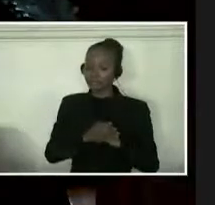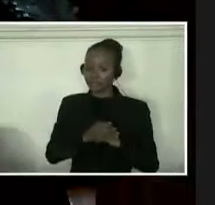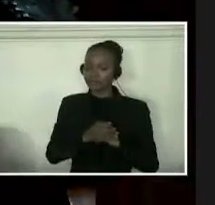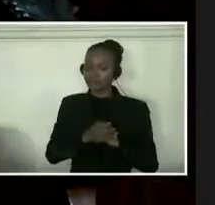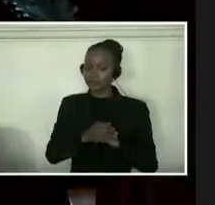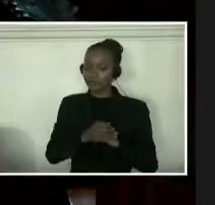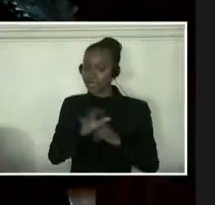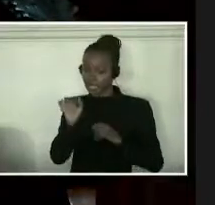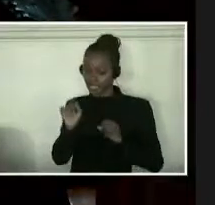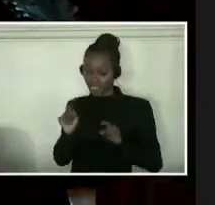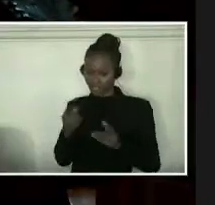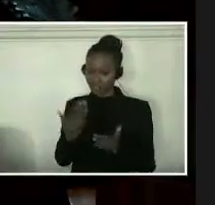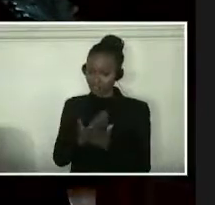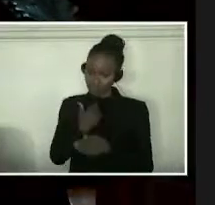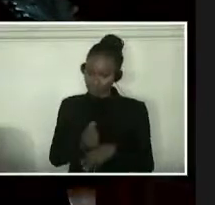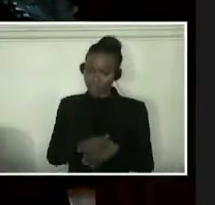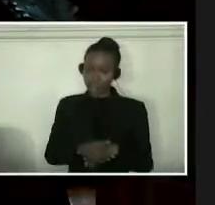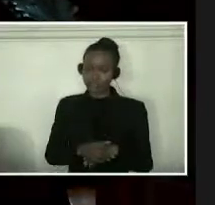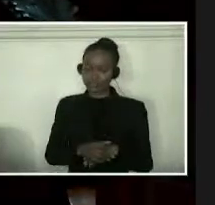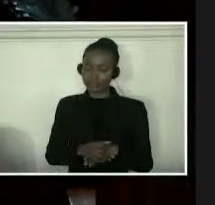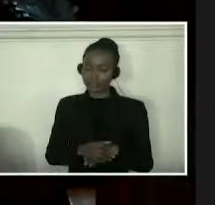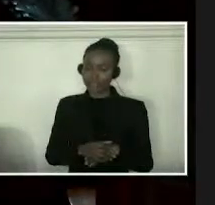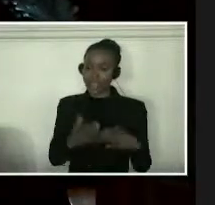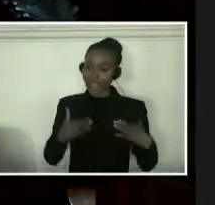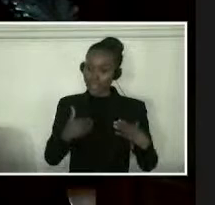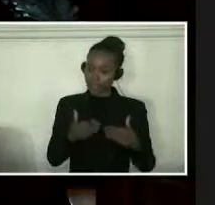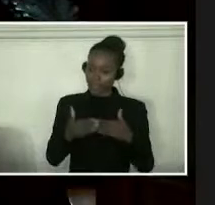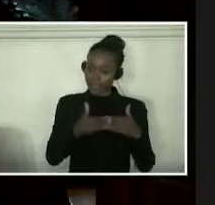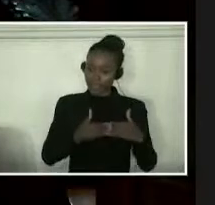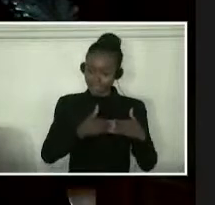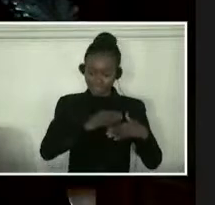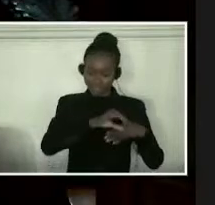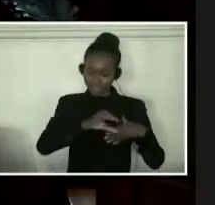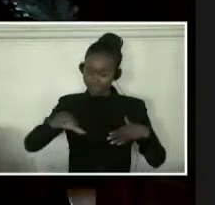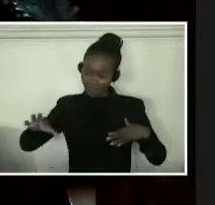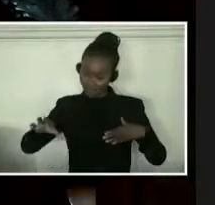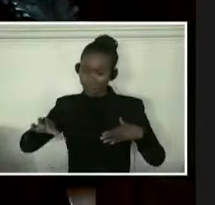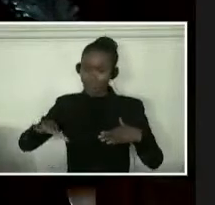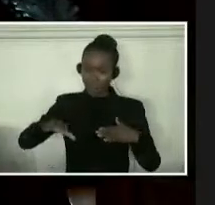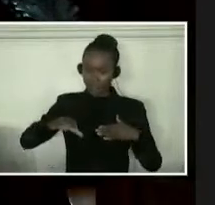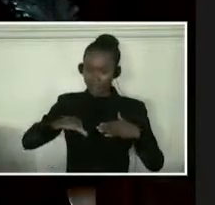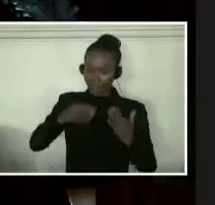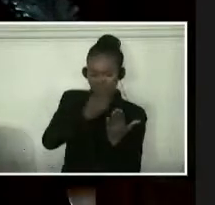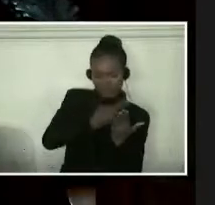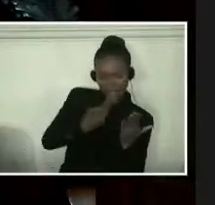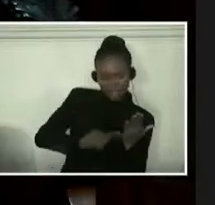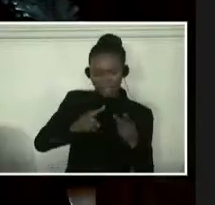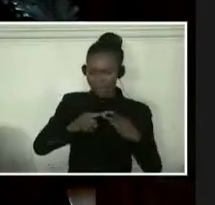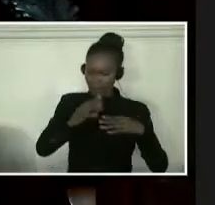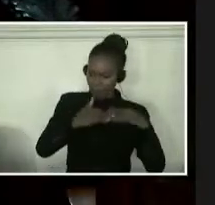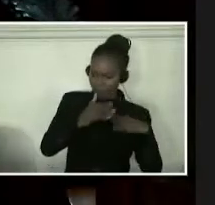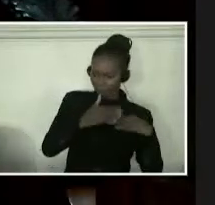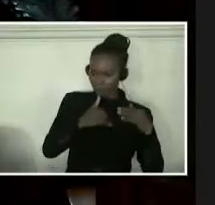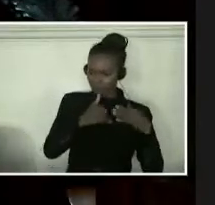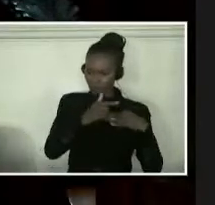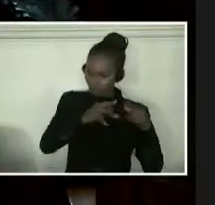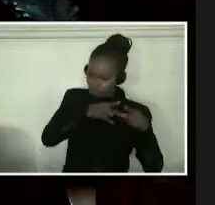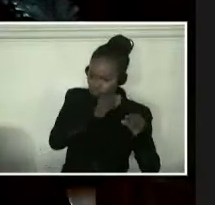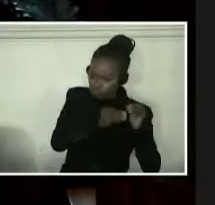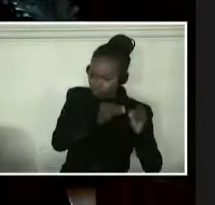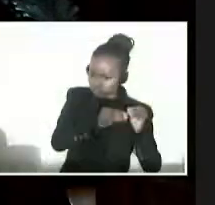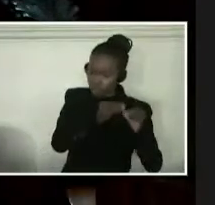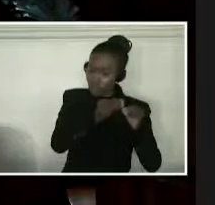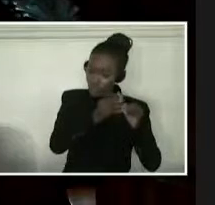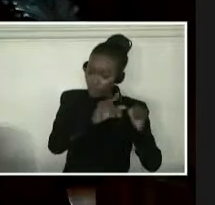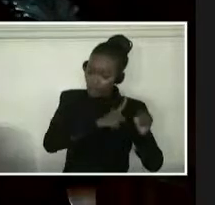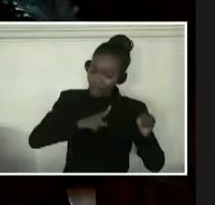which health care facilities are designed built and maintained and managed goes a long way in making the environment safer and more conducive to